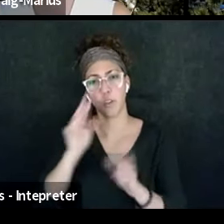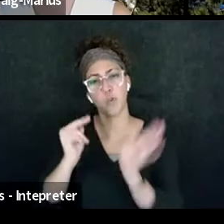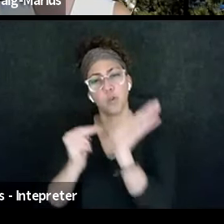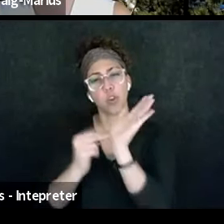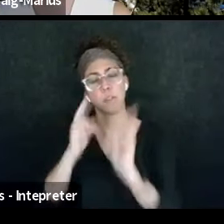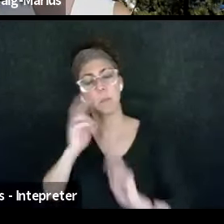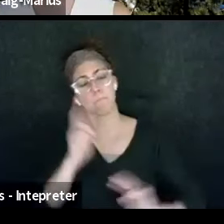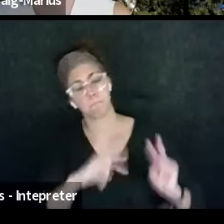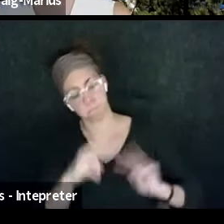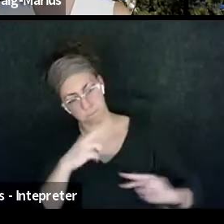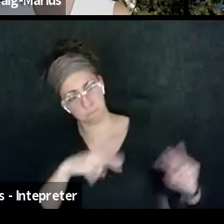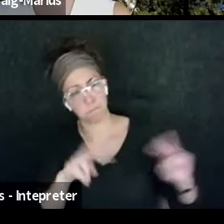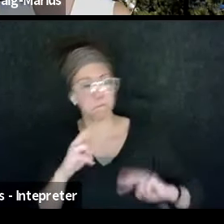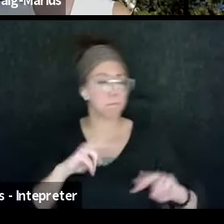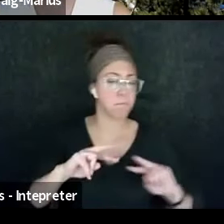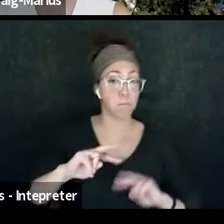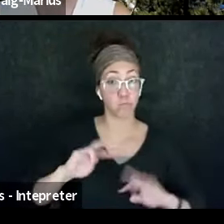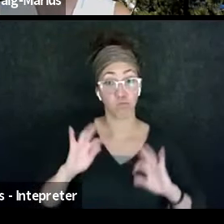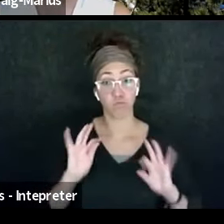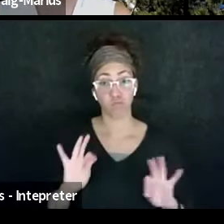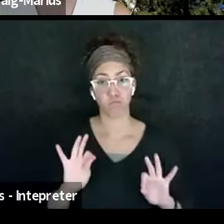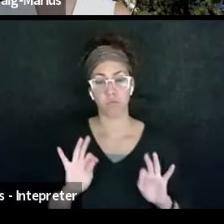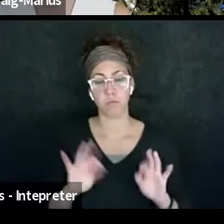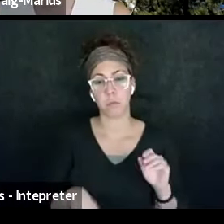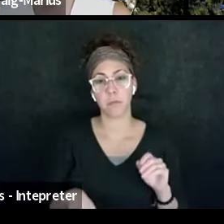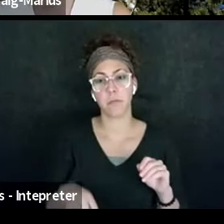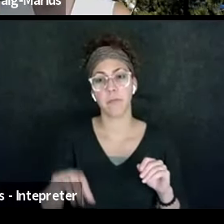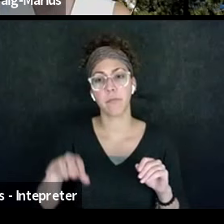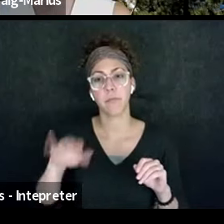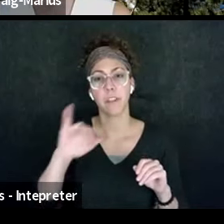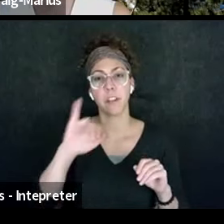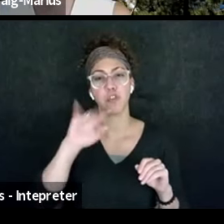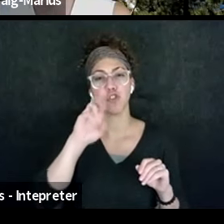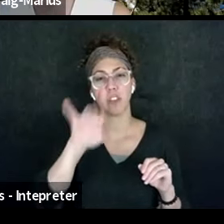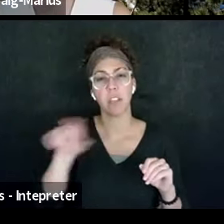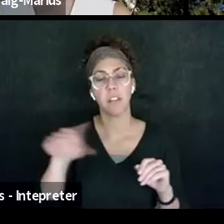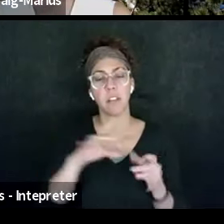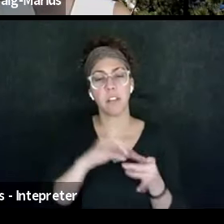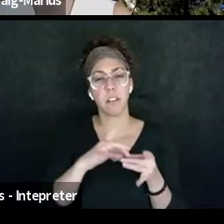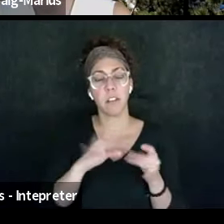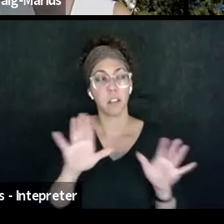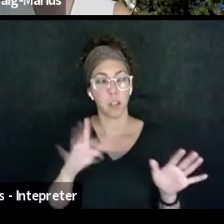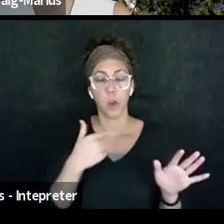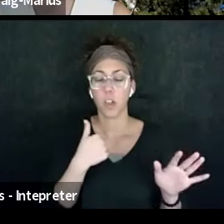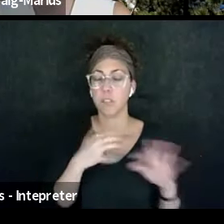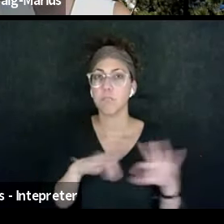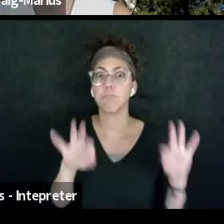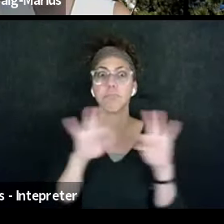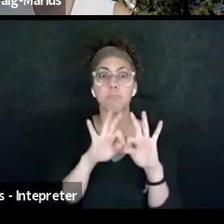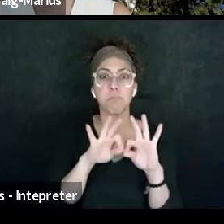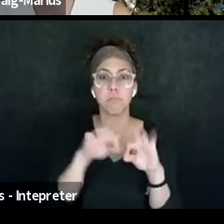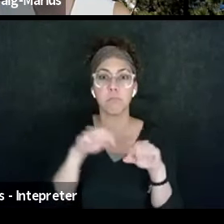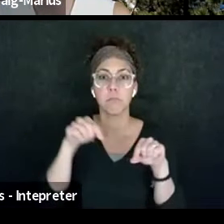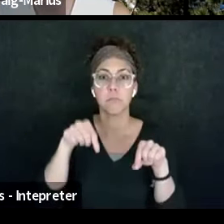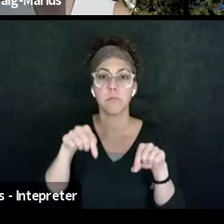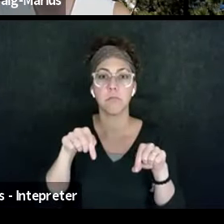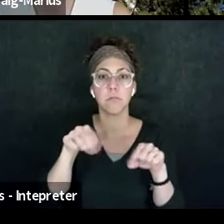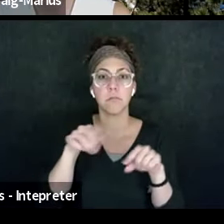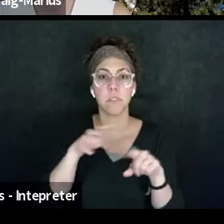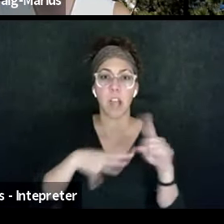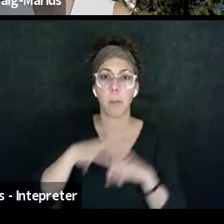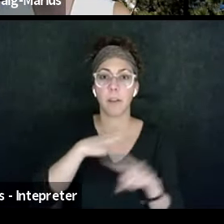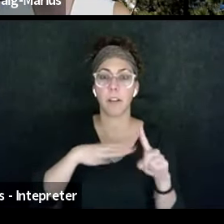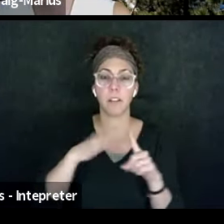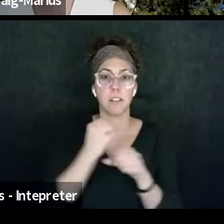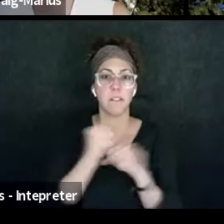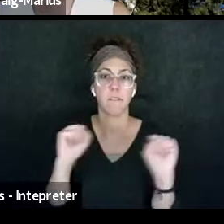being conveyed today, that we are doing everything we can to make sure that we maintain a safe learning environment. and a safe working environment